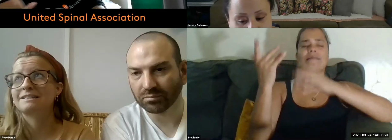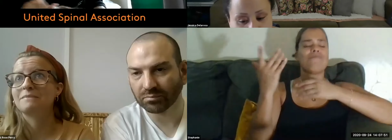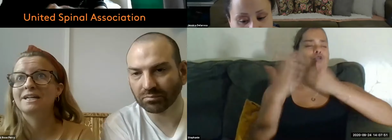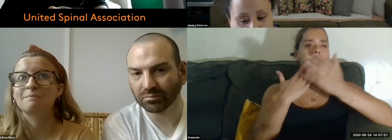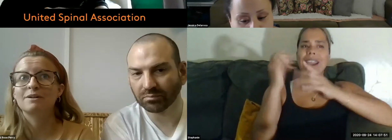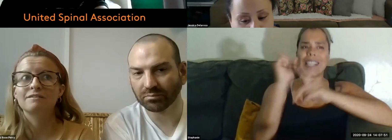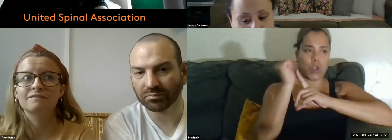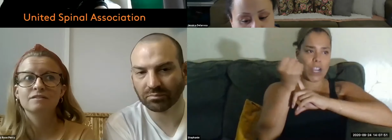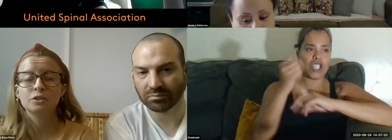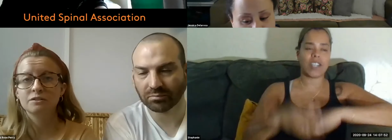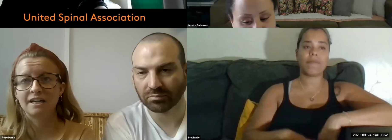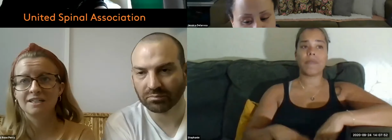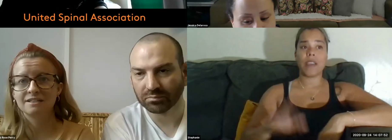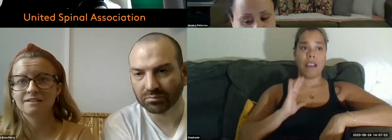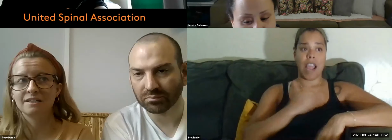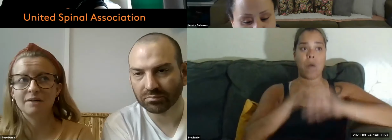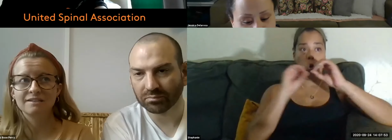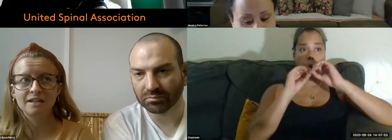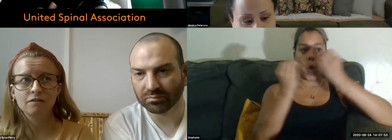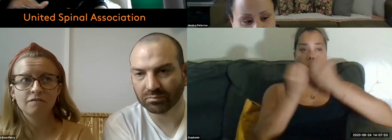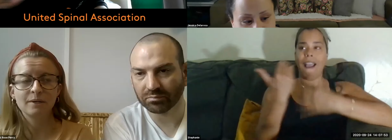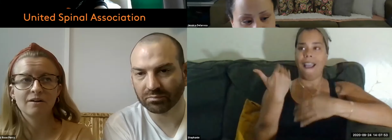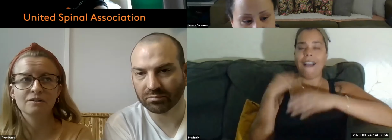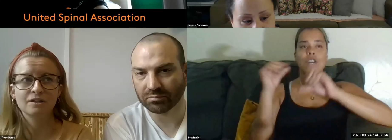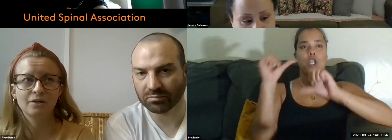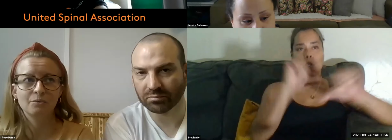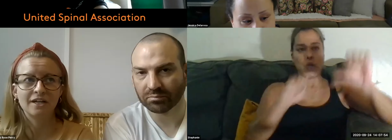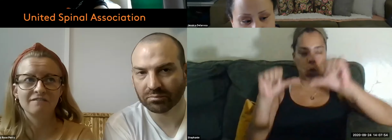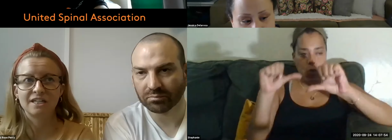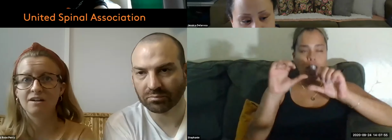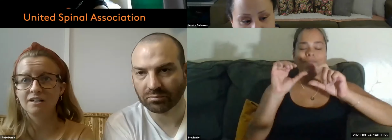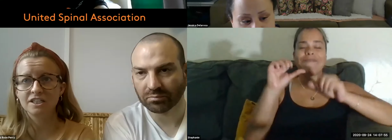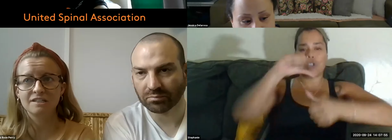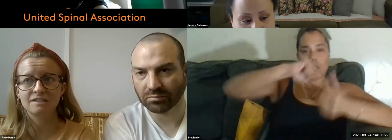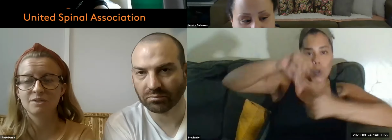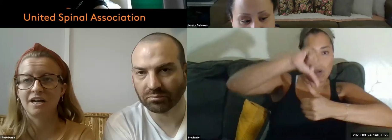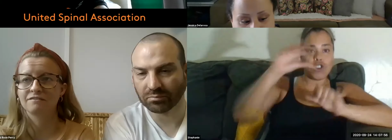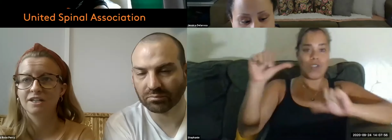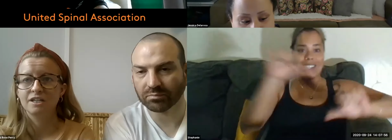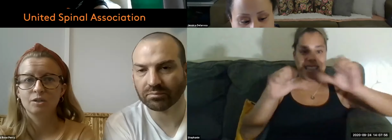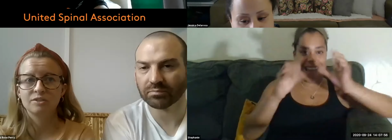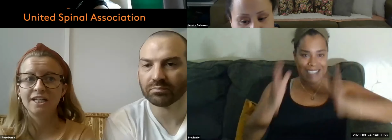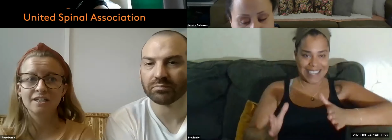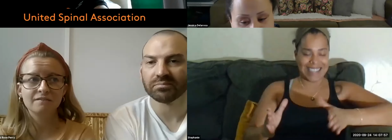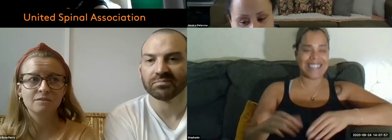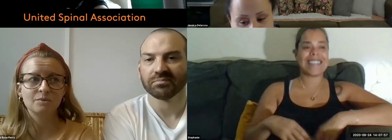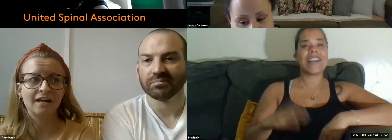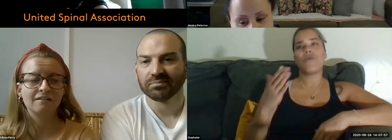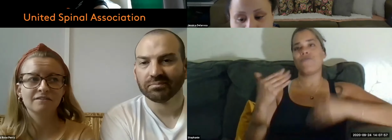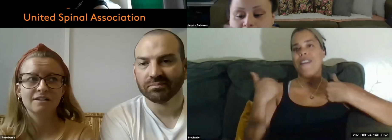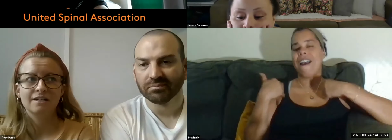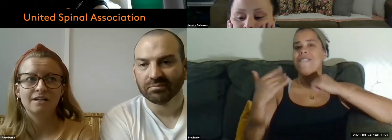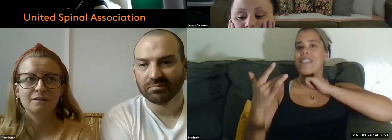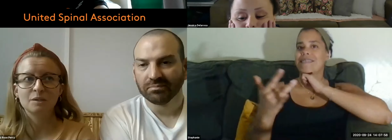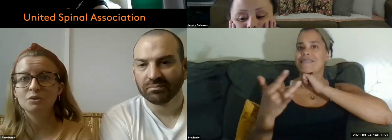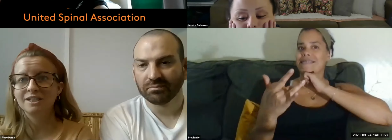organization is made up of social scientists like myself, but also we have technologists, we have creatives, we